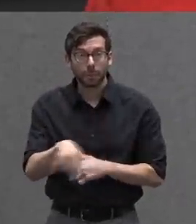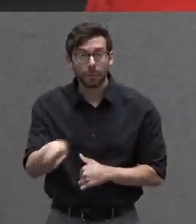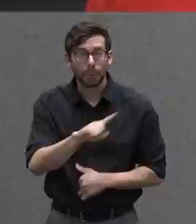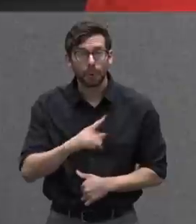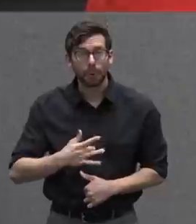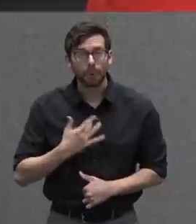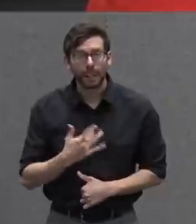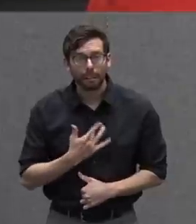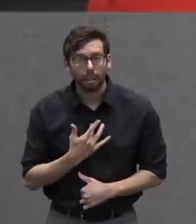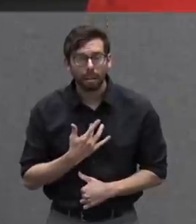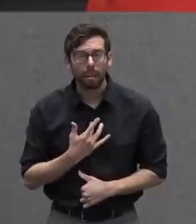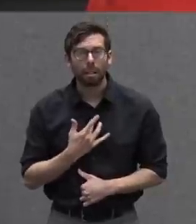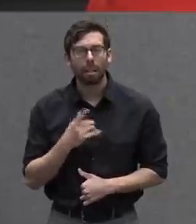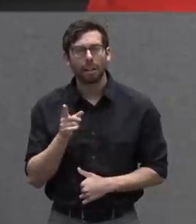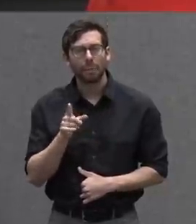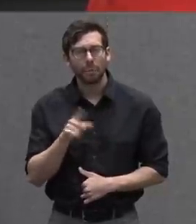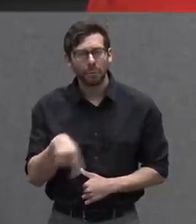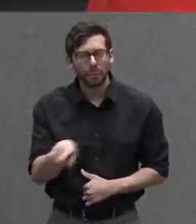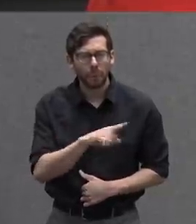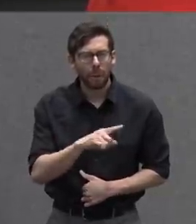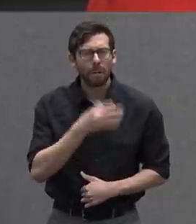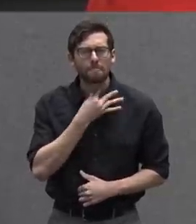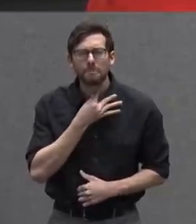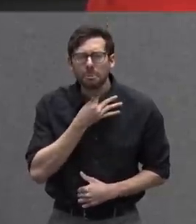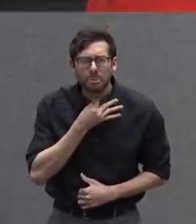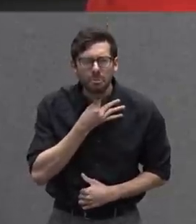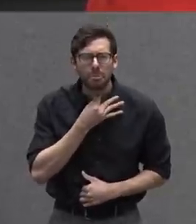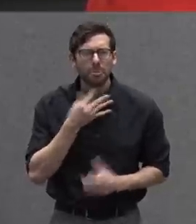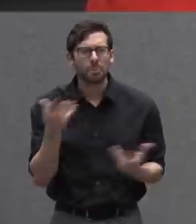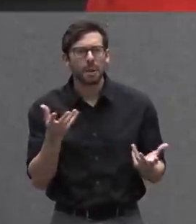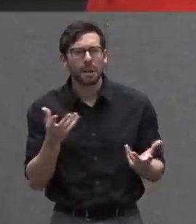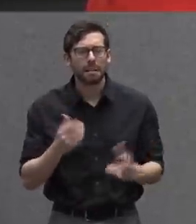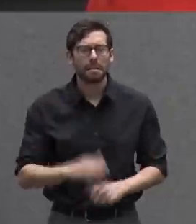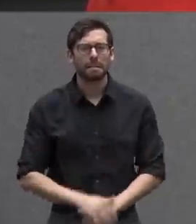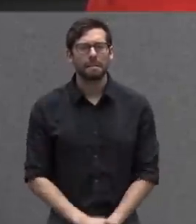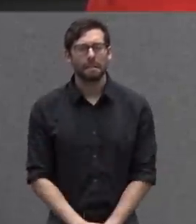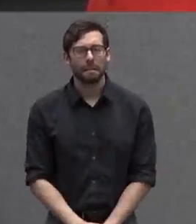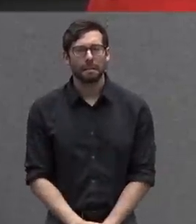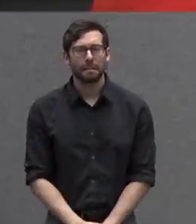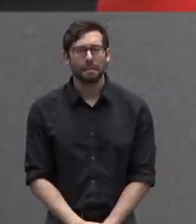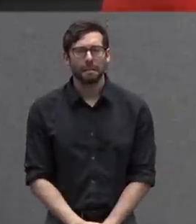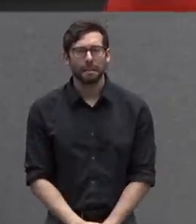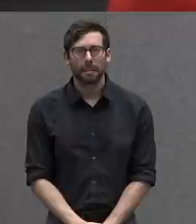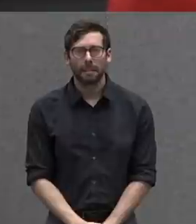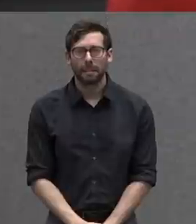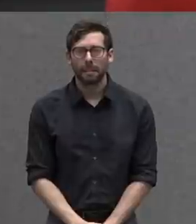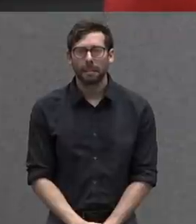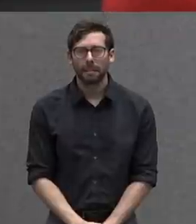or wonder or think about?